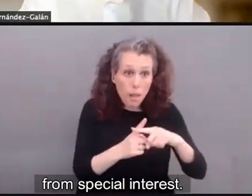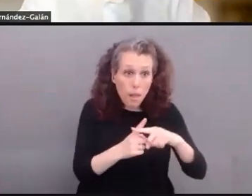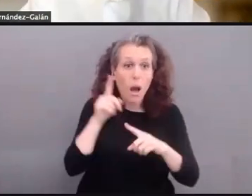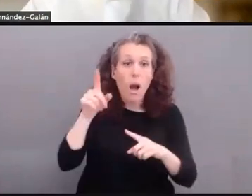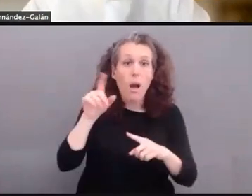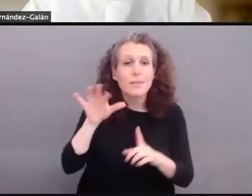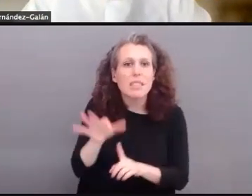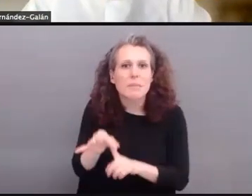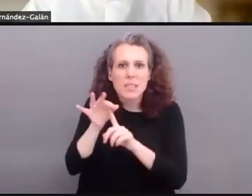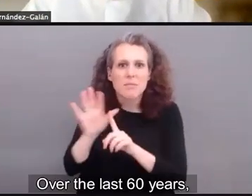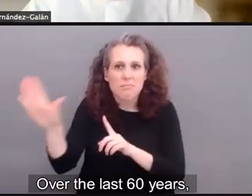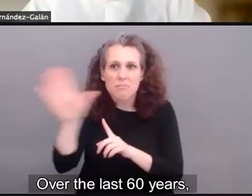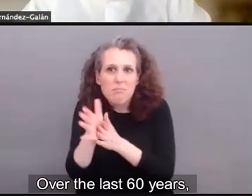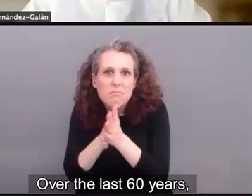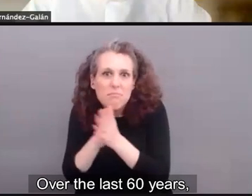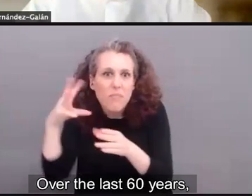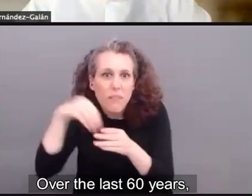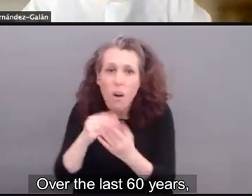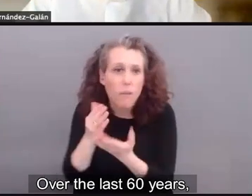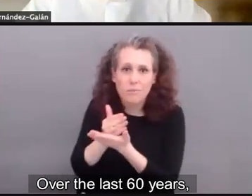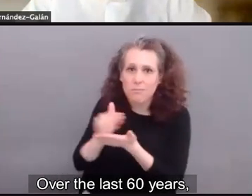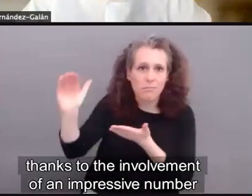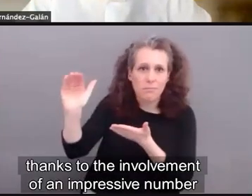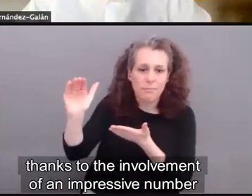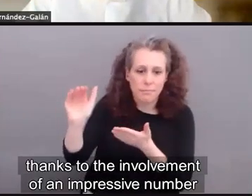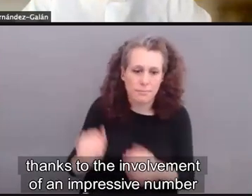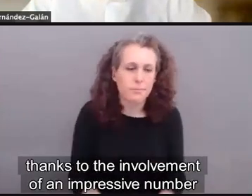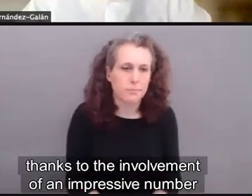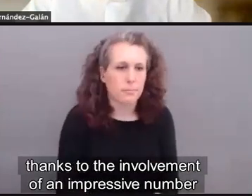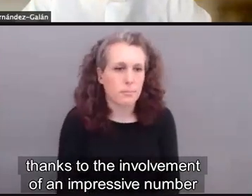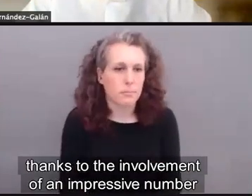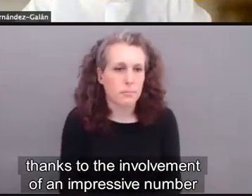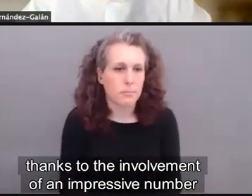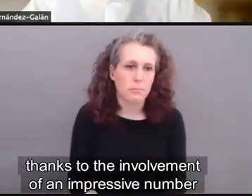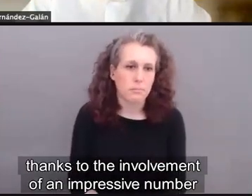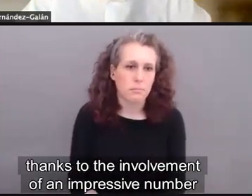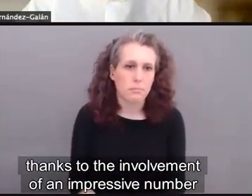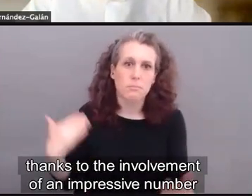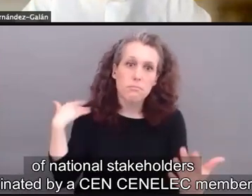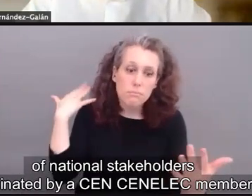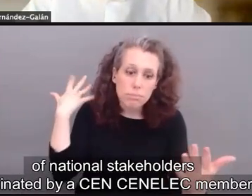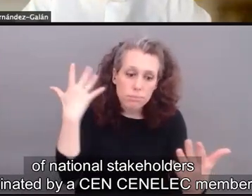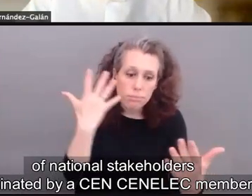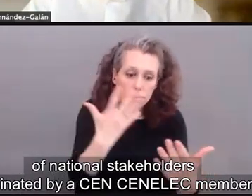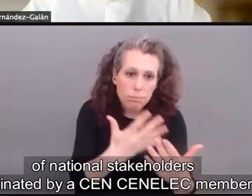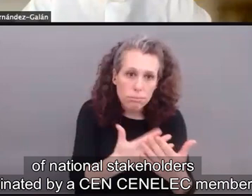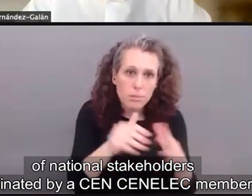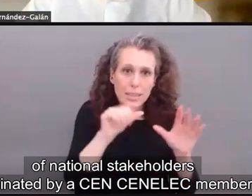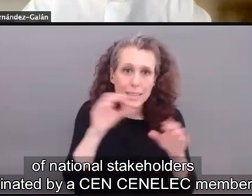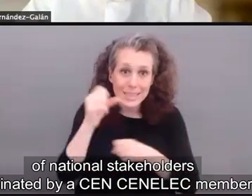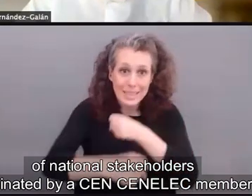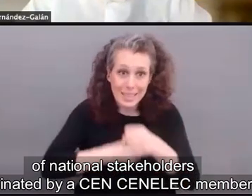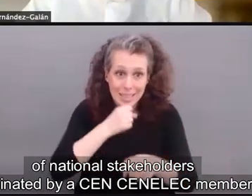interest. Over the last 60 years, thanks to the involvement of an impressive number of national